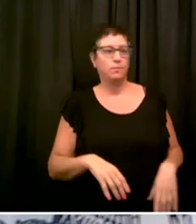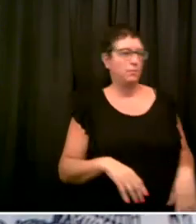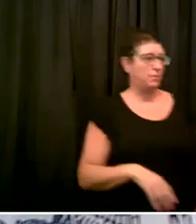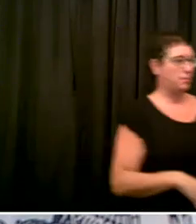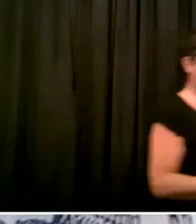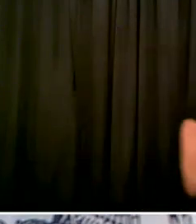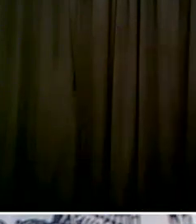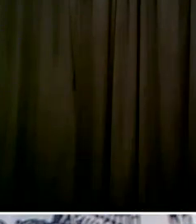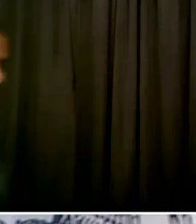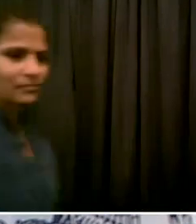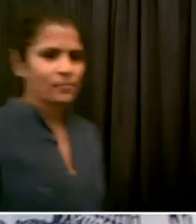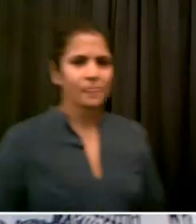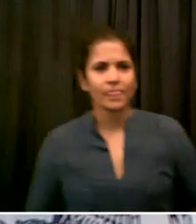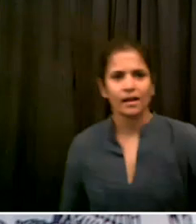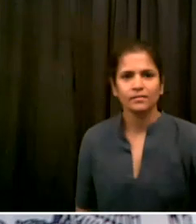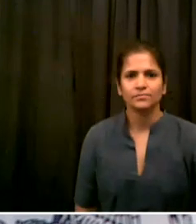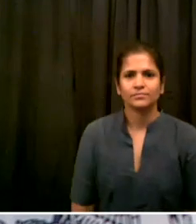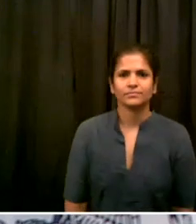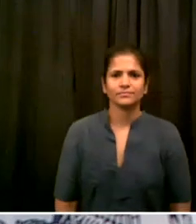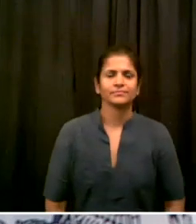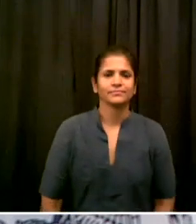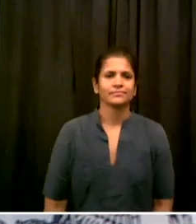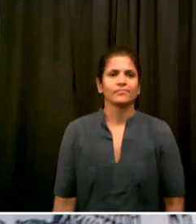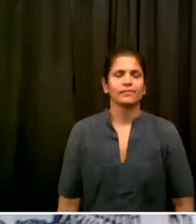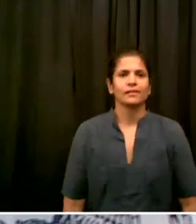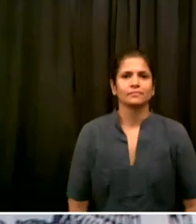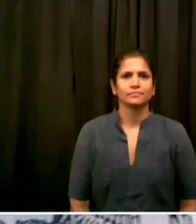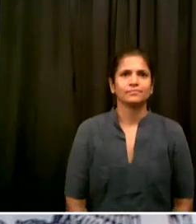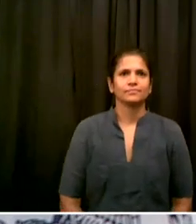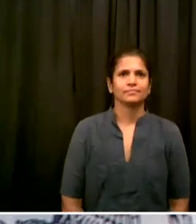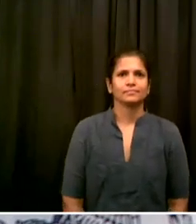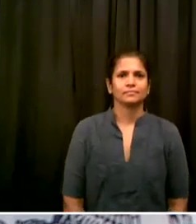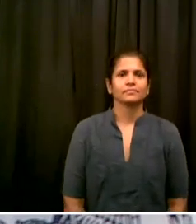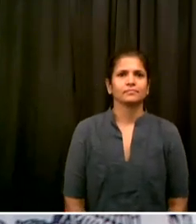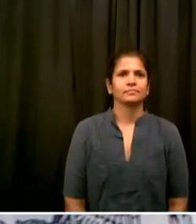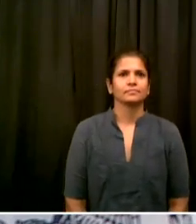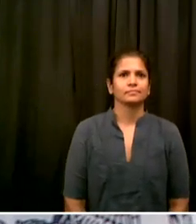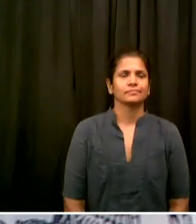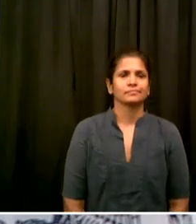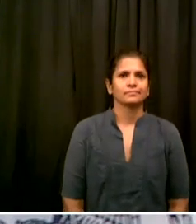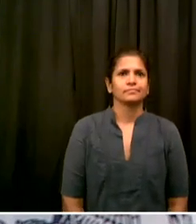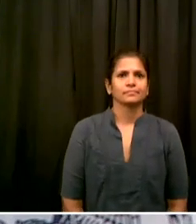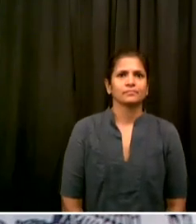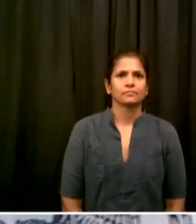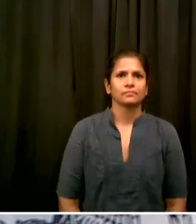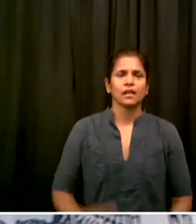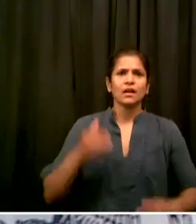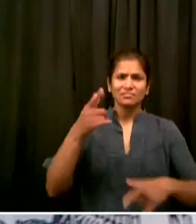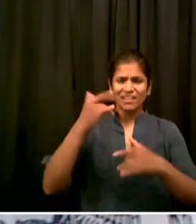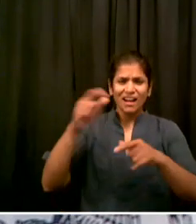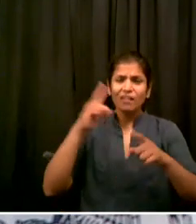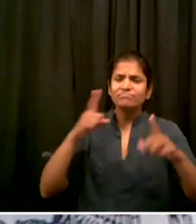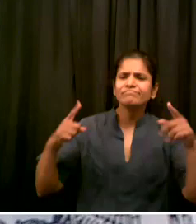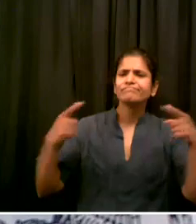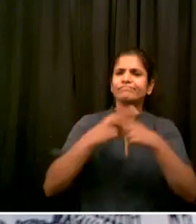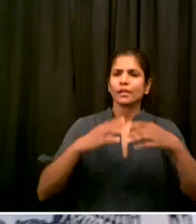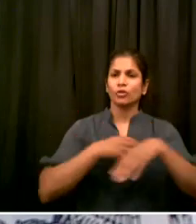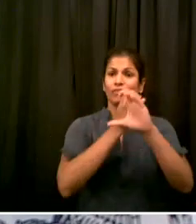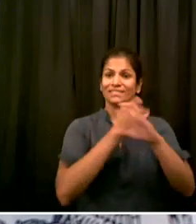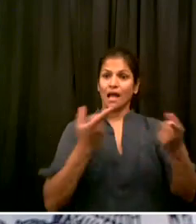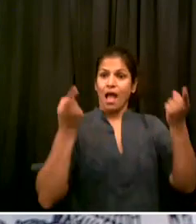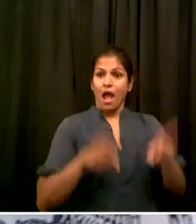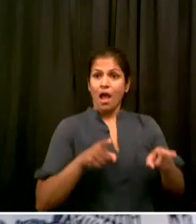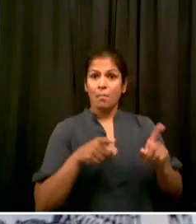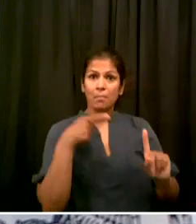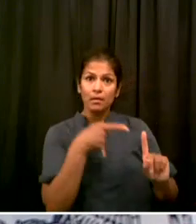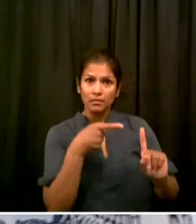And Mr. Mayor, you've appeared with several of your top commissioners during this crisis and deputy mayors, but we haven't seen any of First